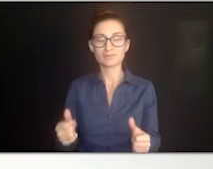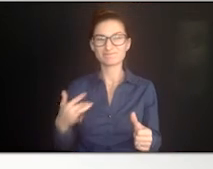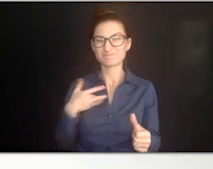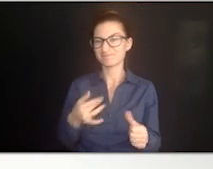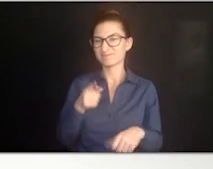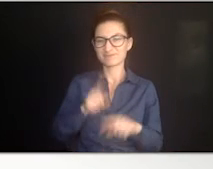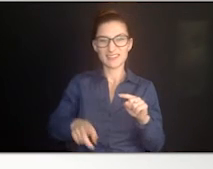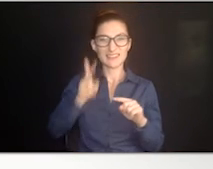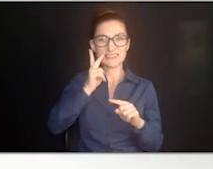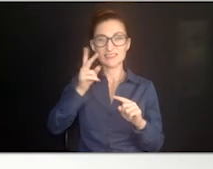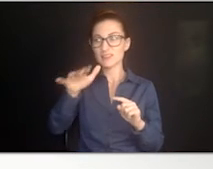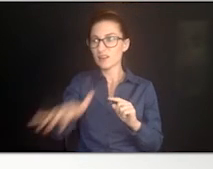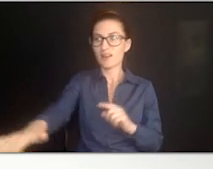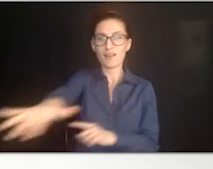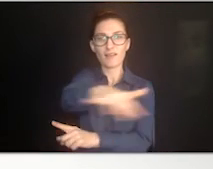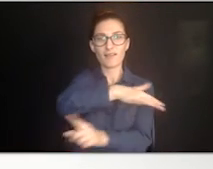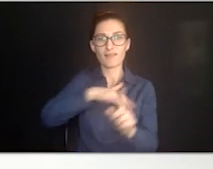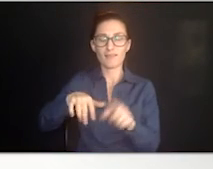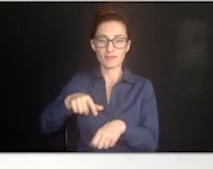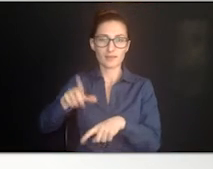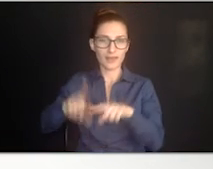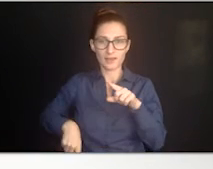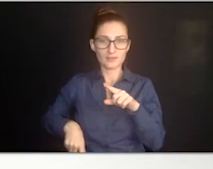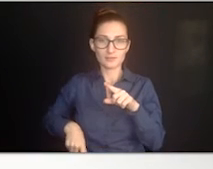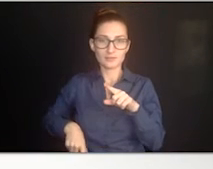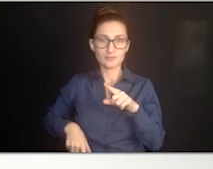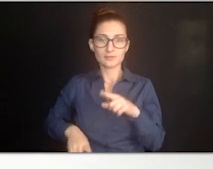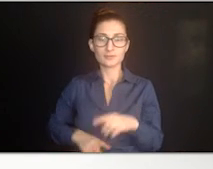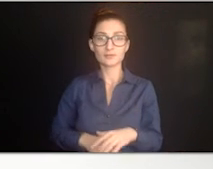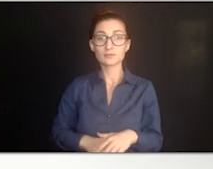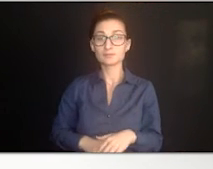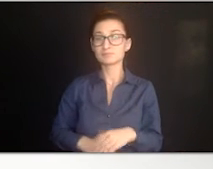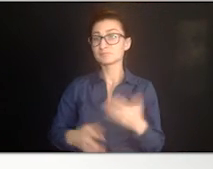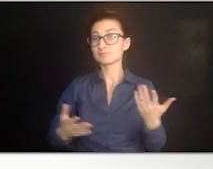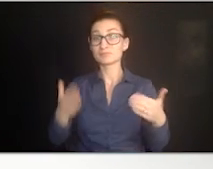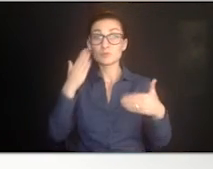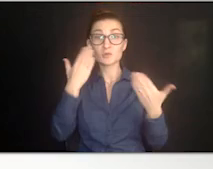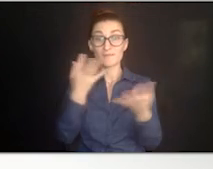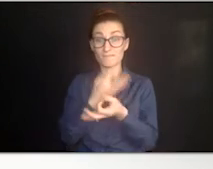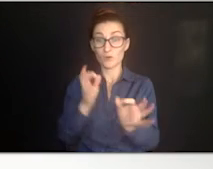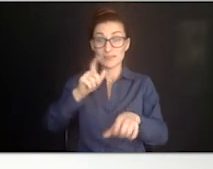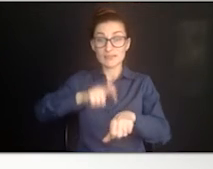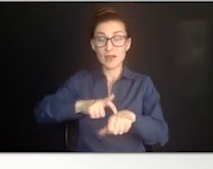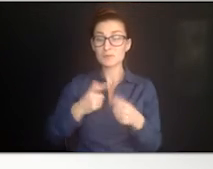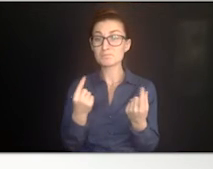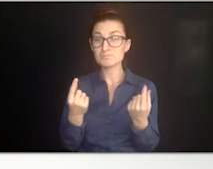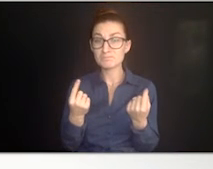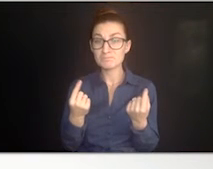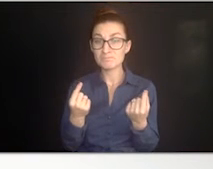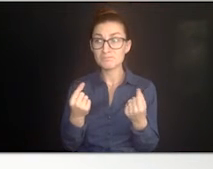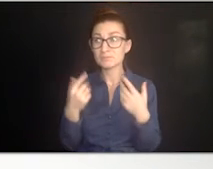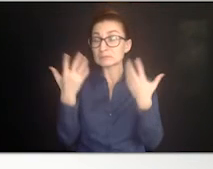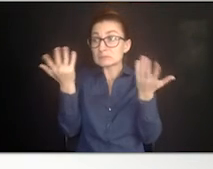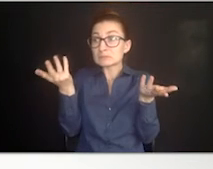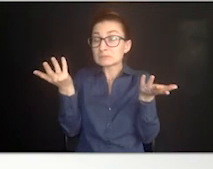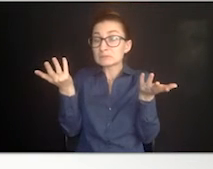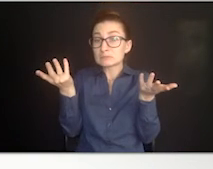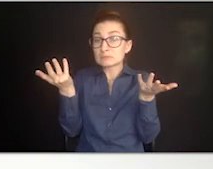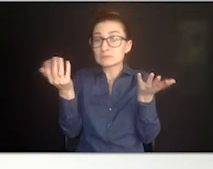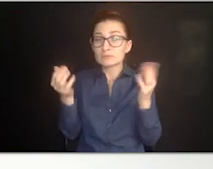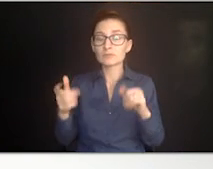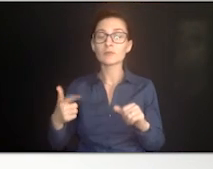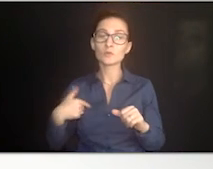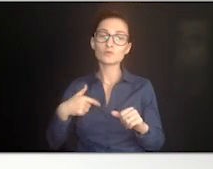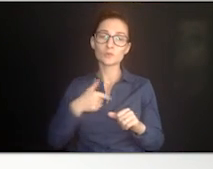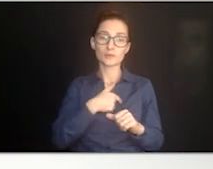happening around you. They don't often know what to do with their free time and what they can do, so we do